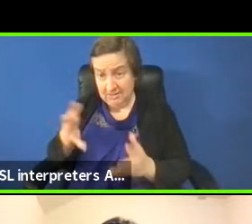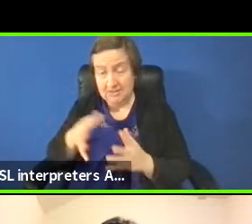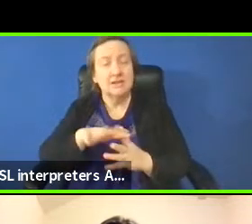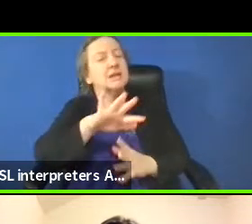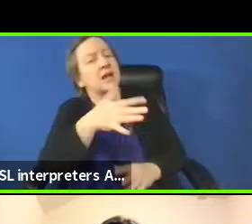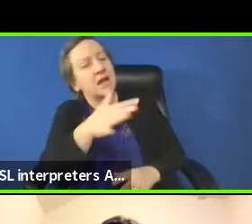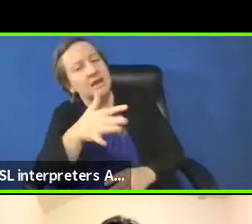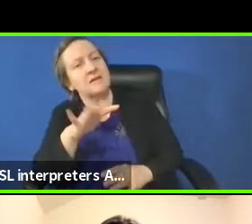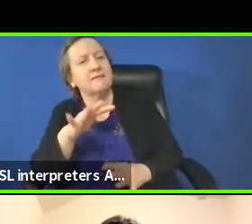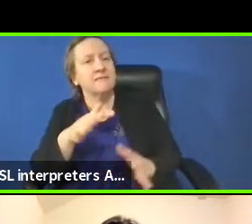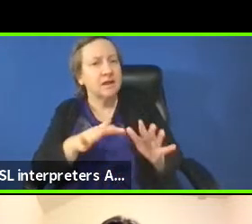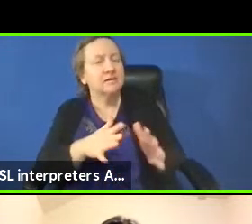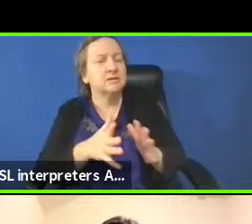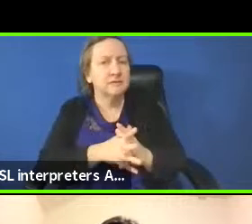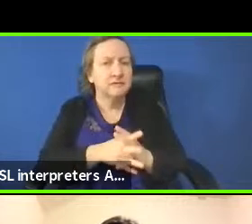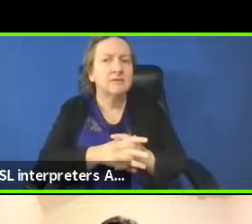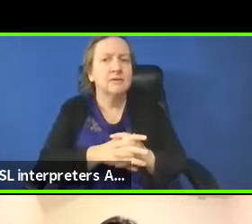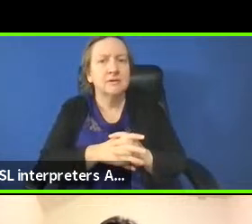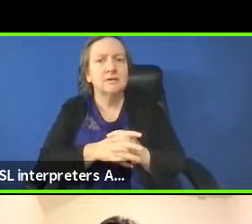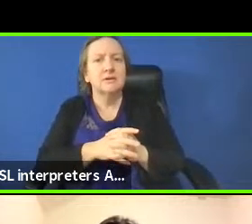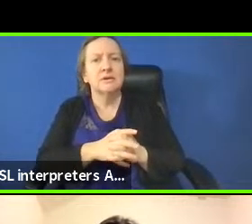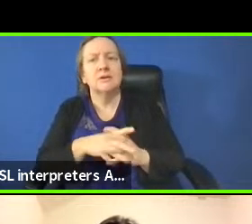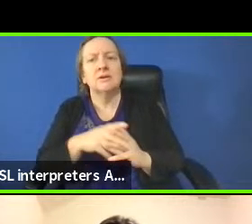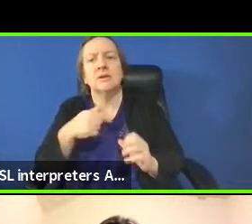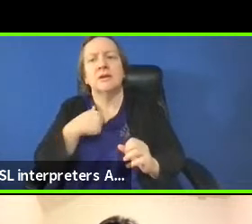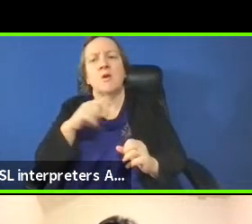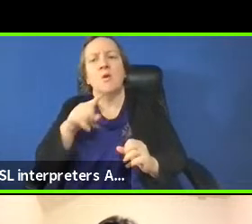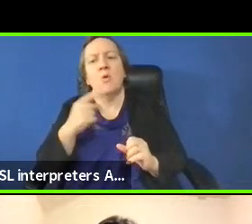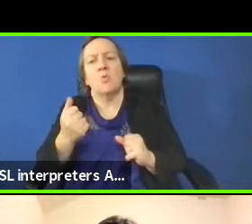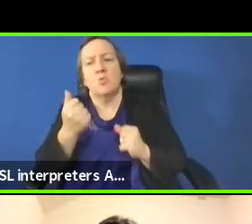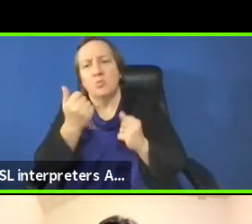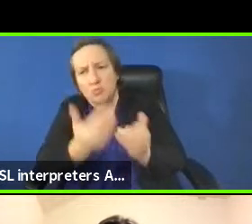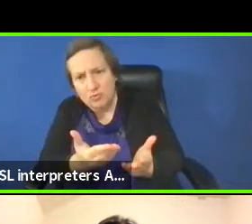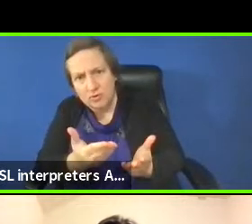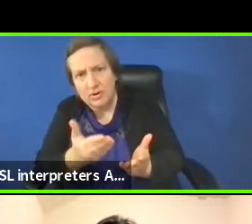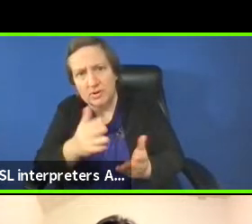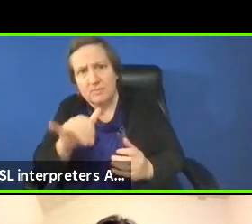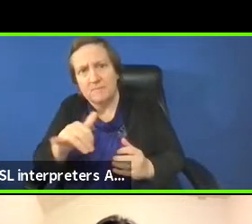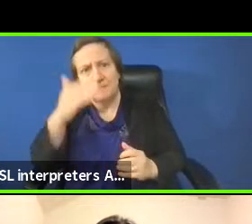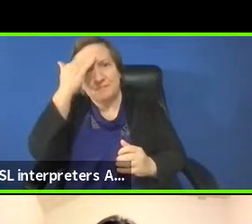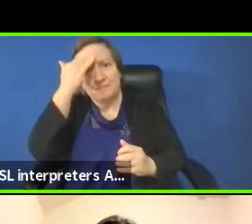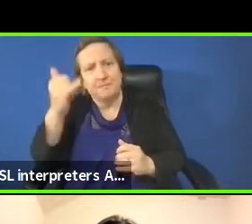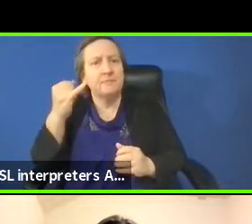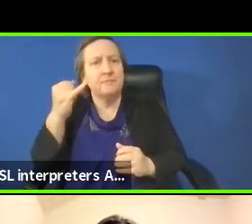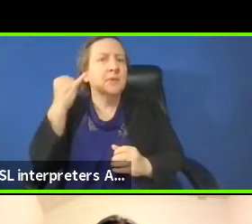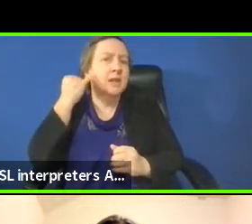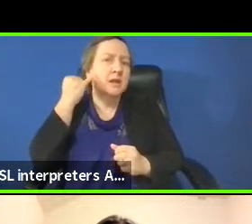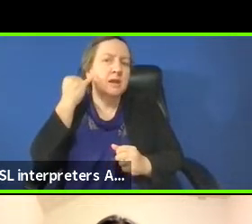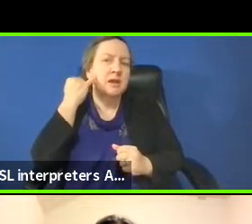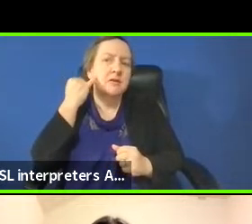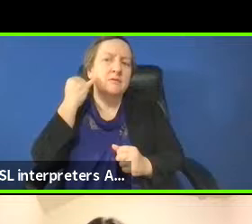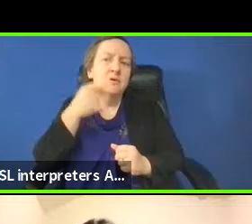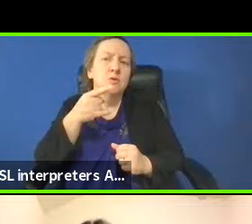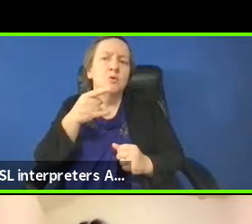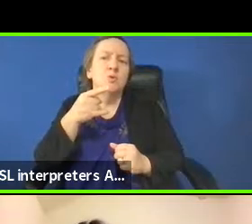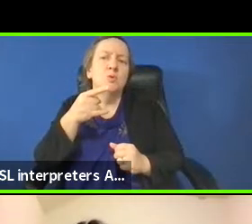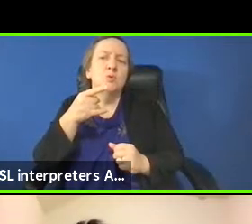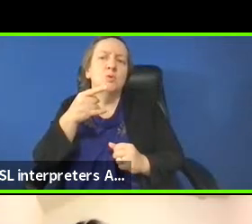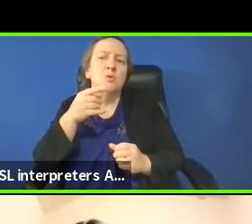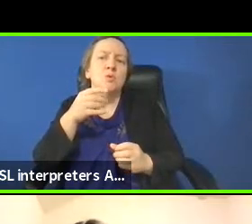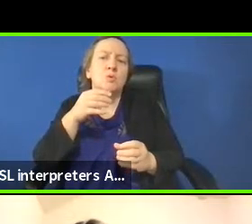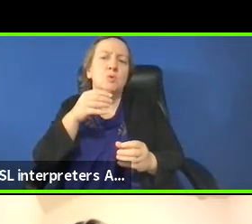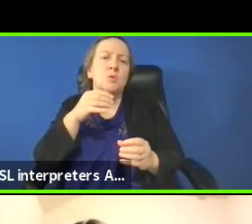Kind of. And I only bring this up because if you enter in that will